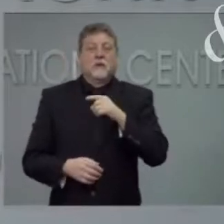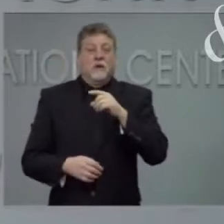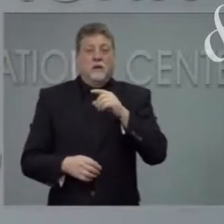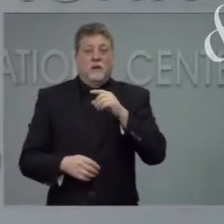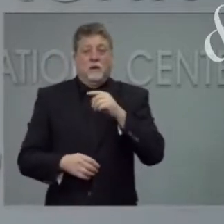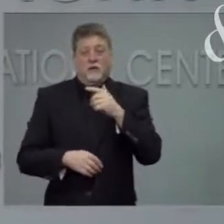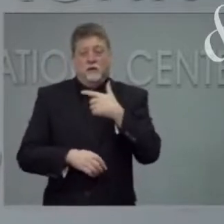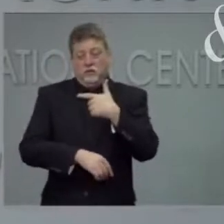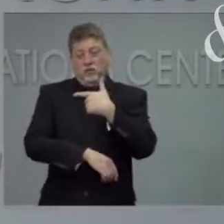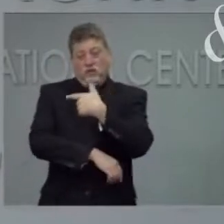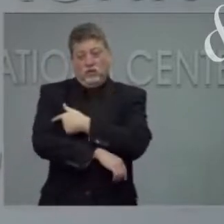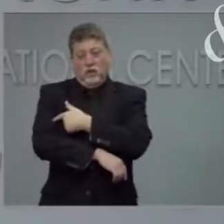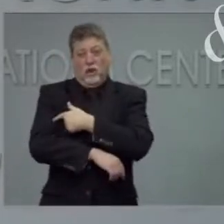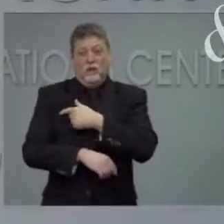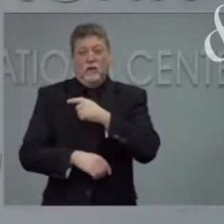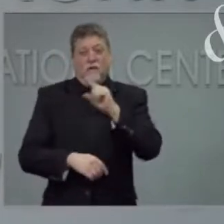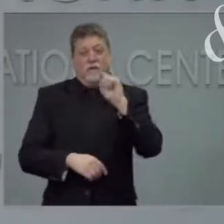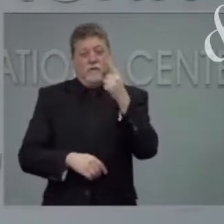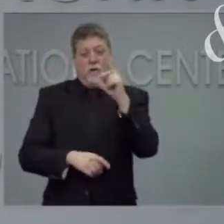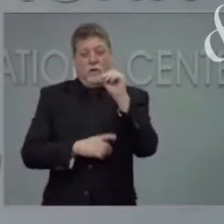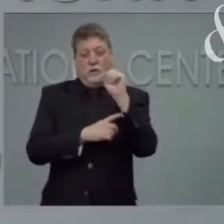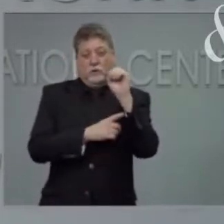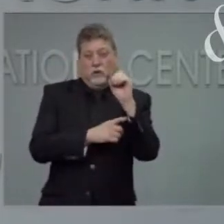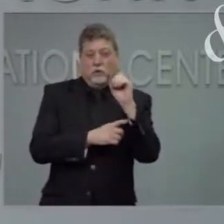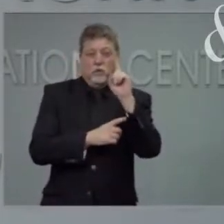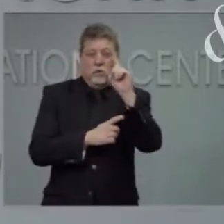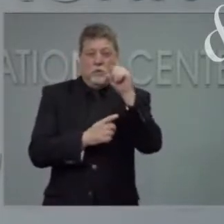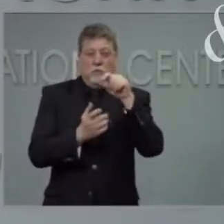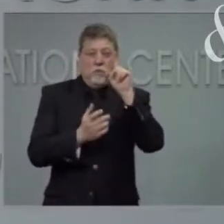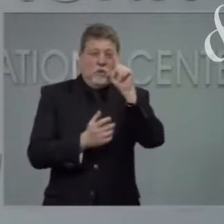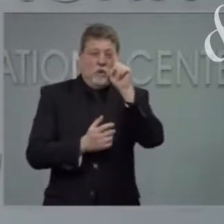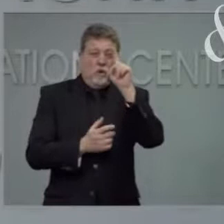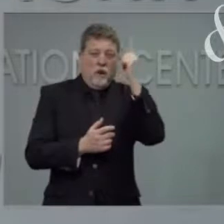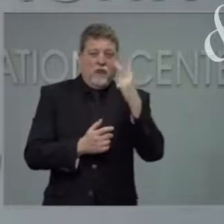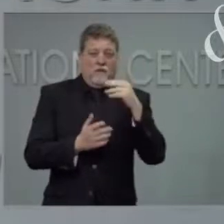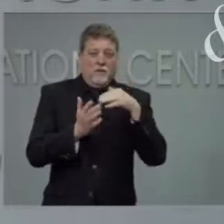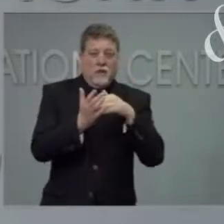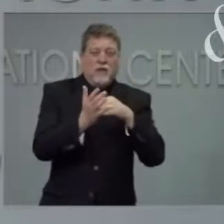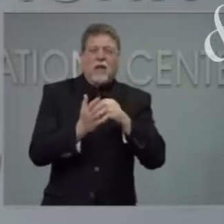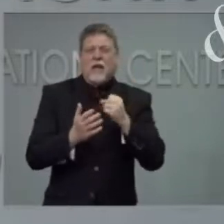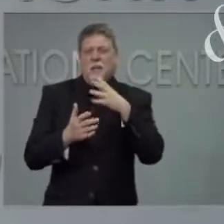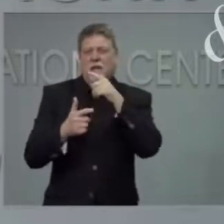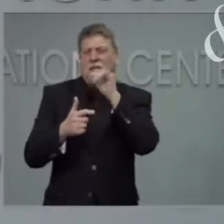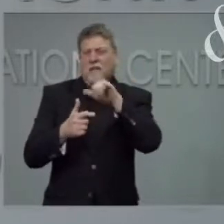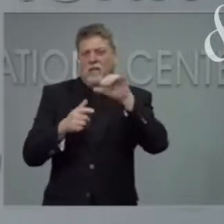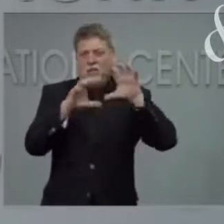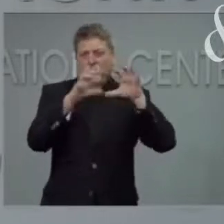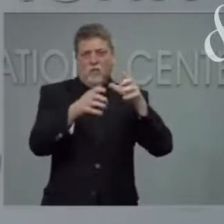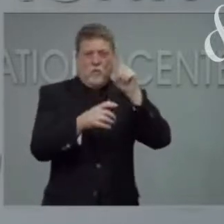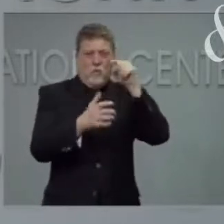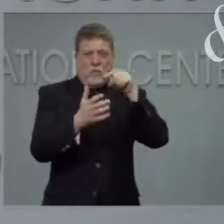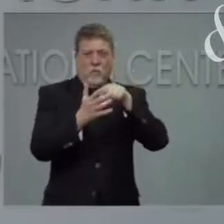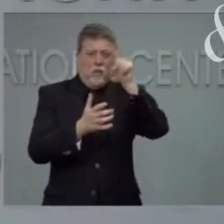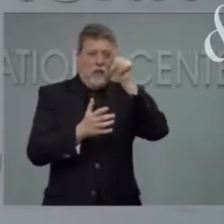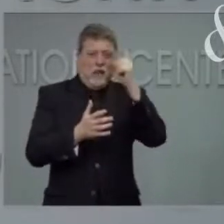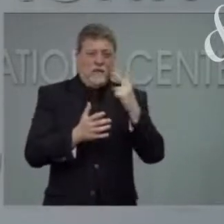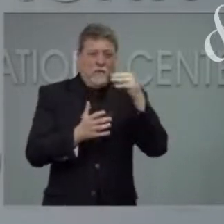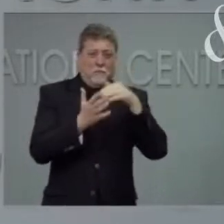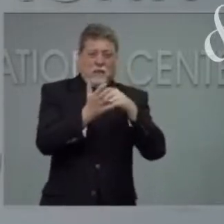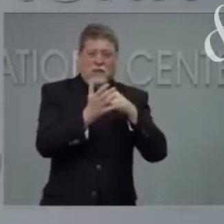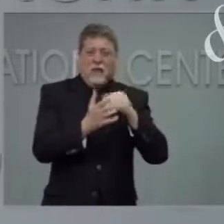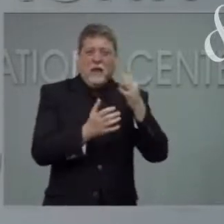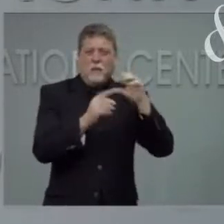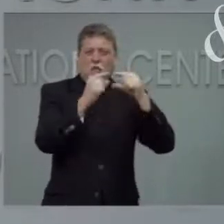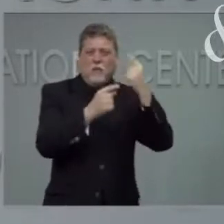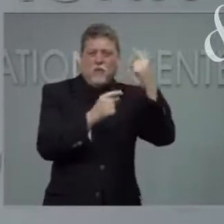have been administered in the state, how many of those are Group 1? How many are Group 2? And is that something you all are tracking? And I guess at this point, potentially even